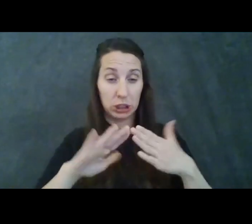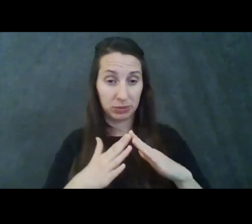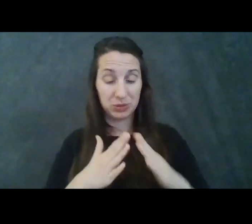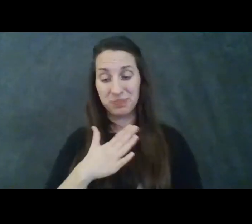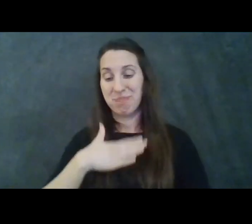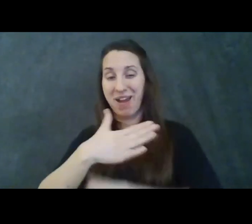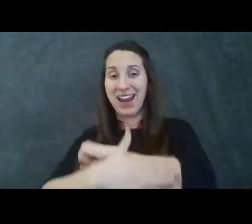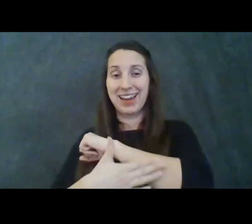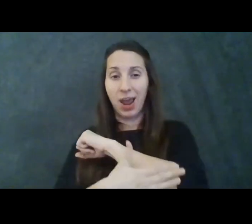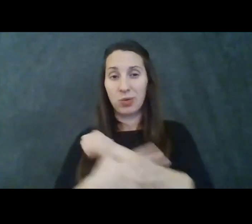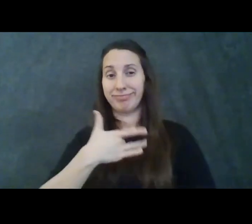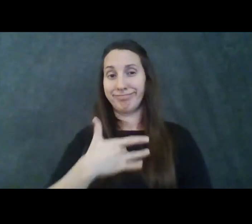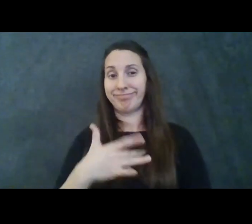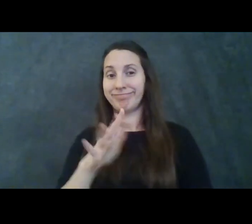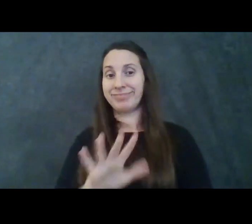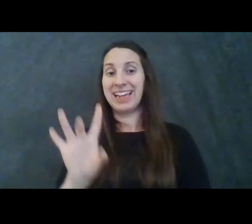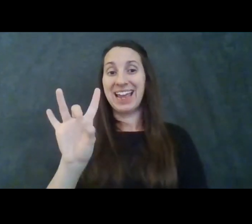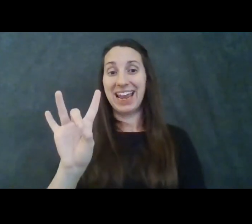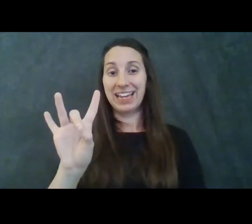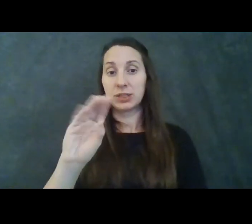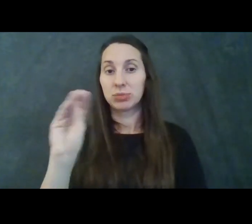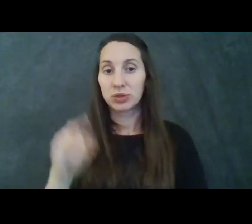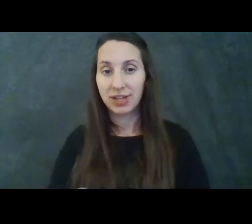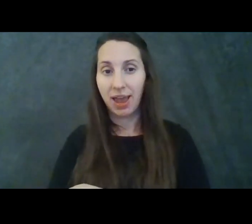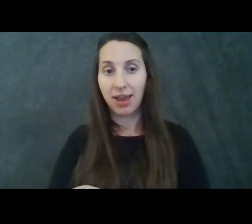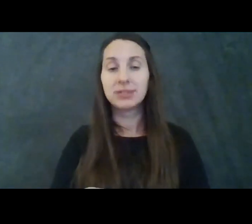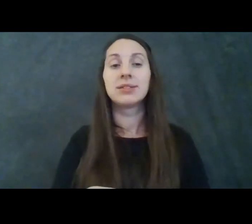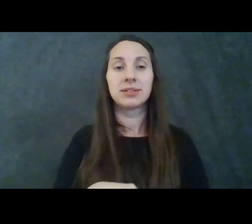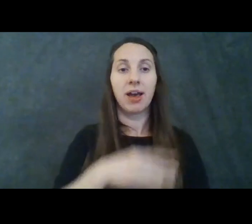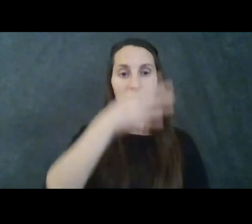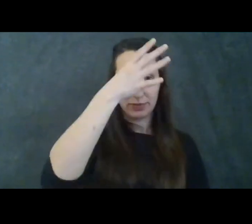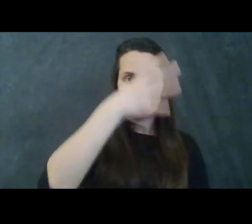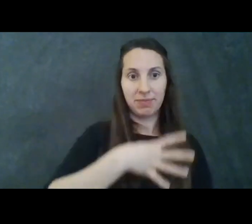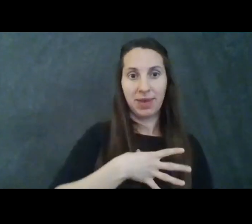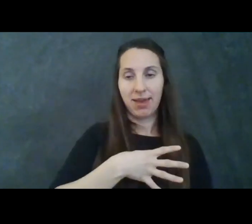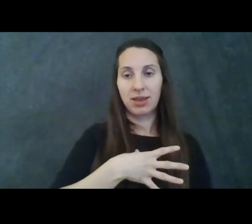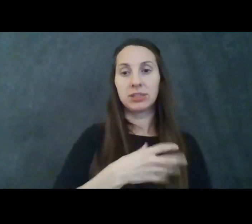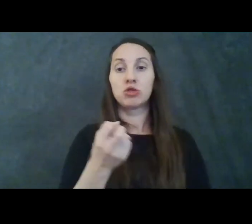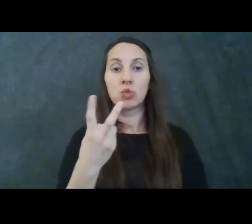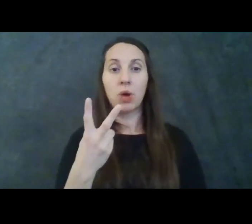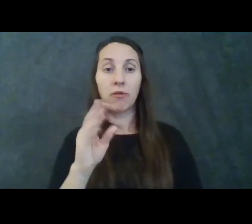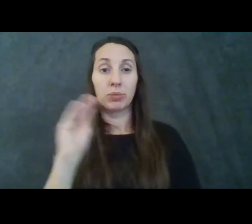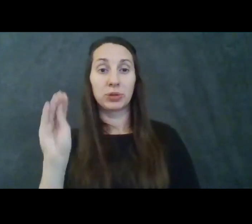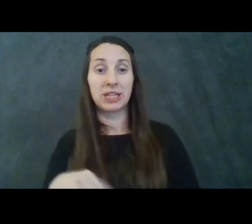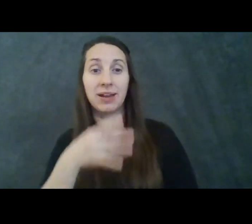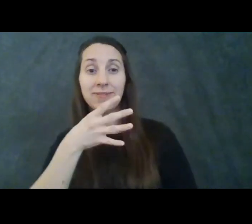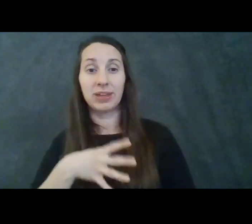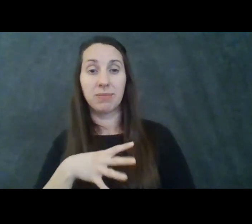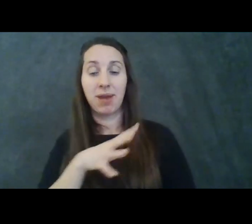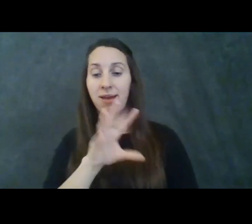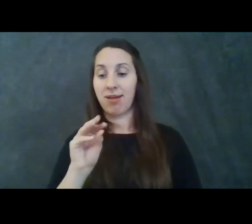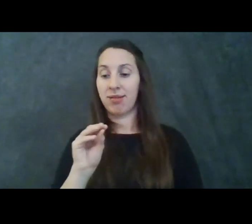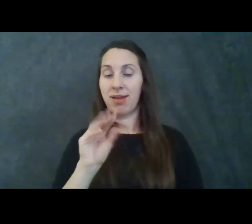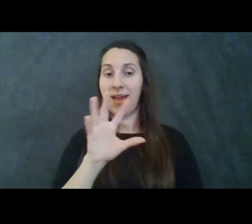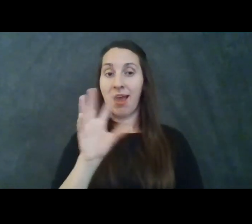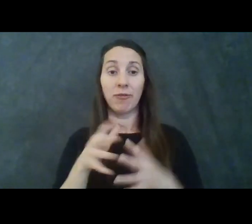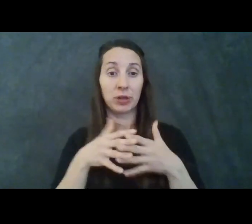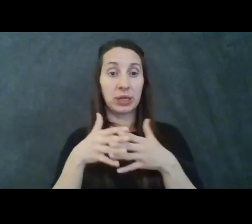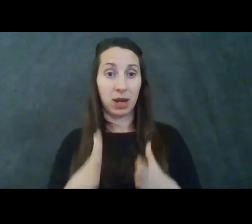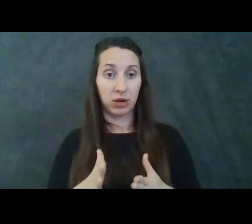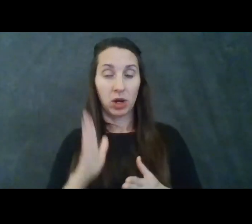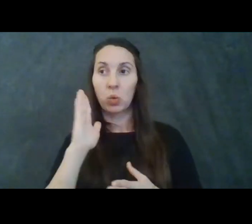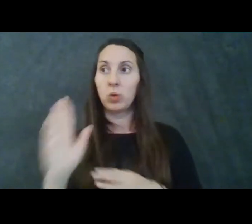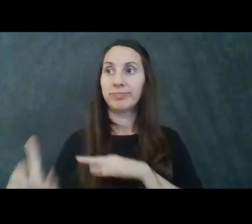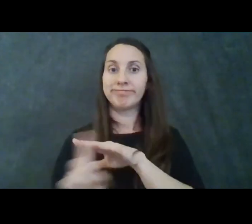8% of African American males and 12% of African American females go to the polls. But